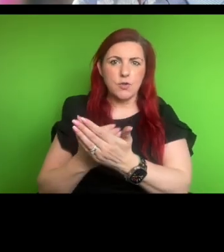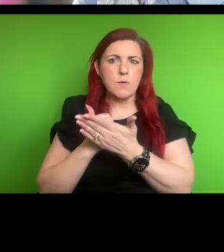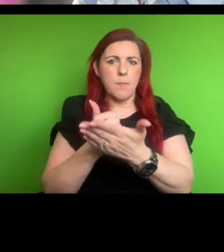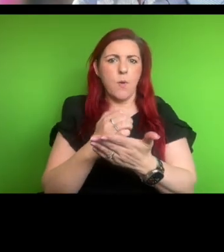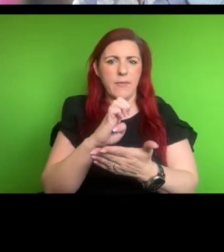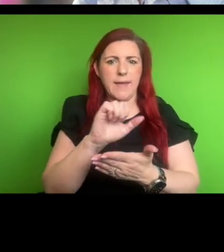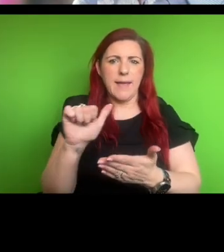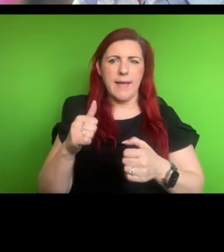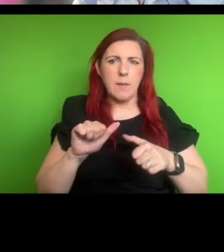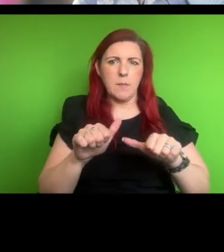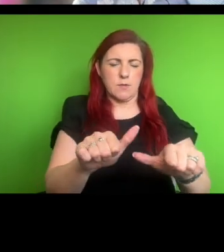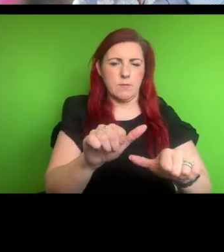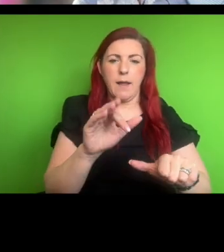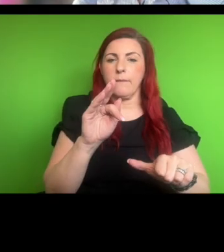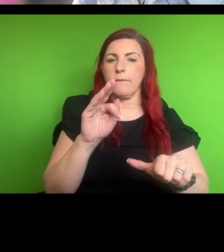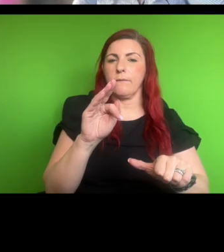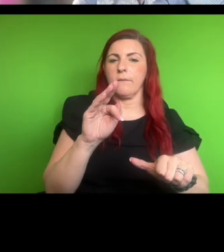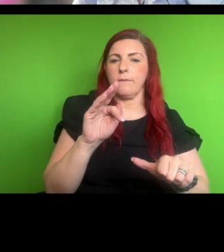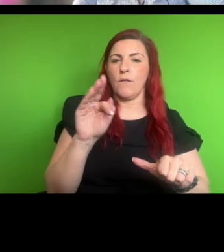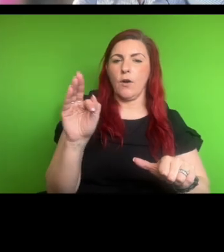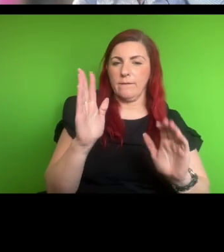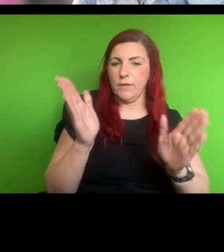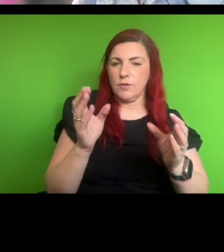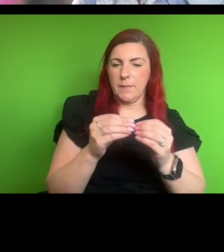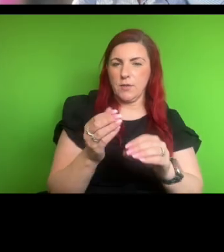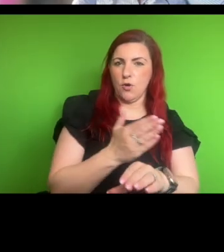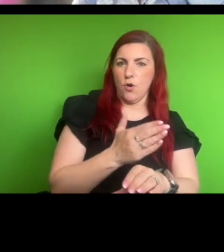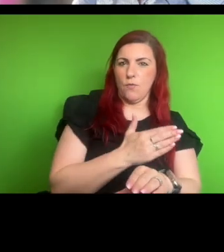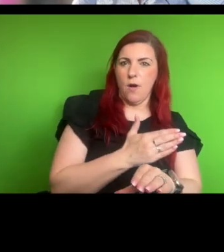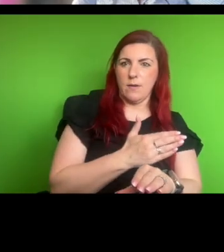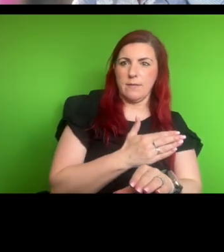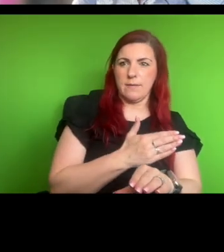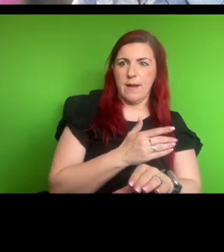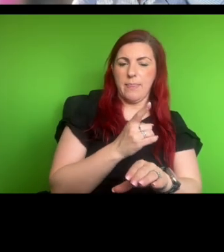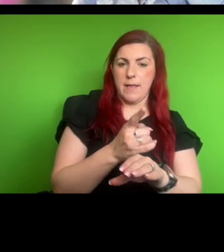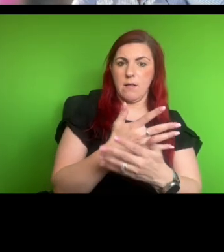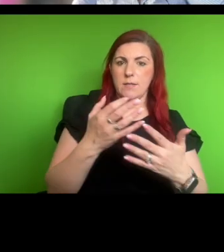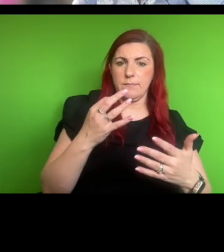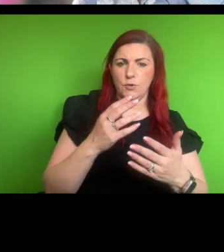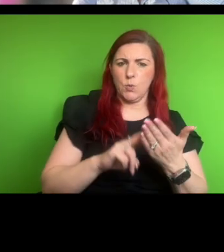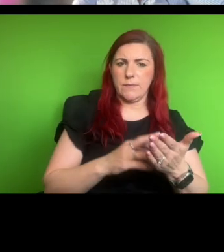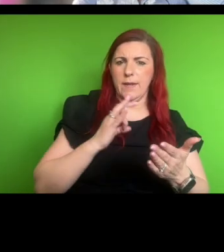this and has provided lots of really useful information. Next slide.